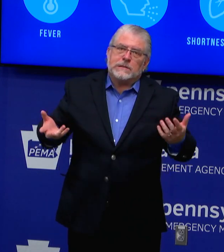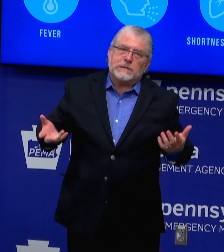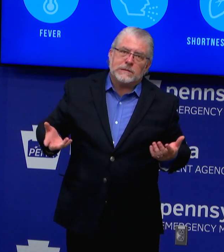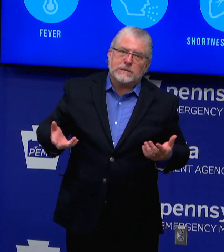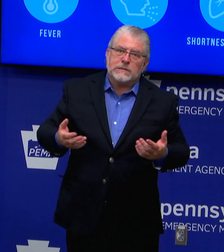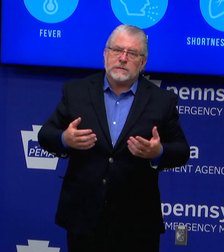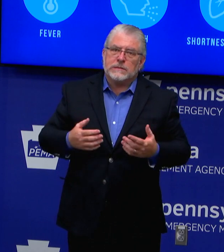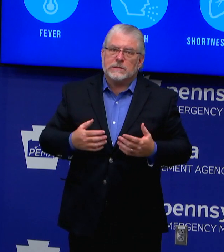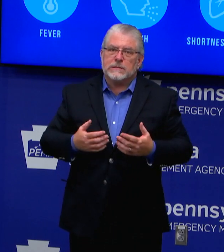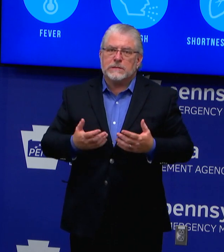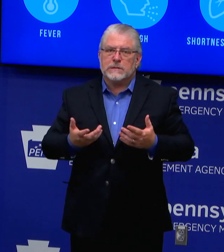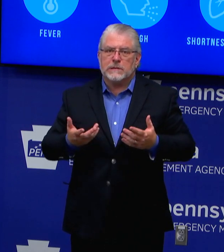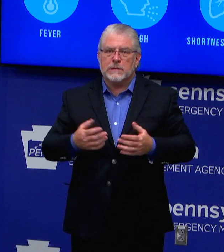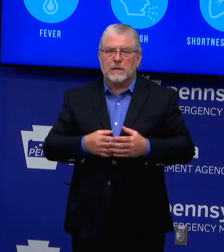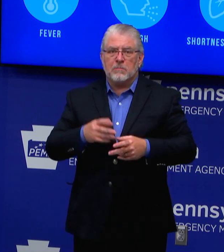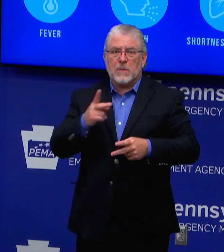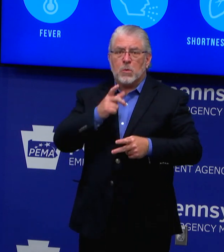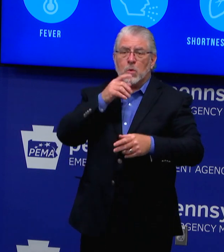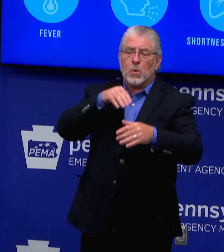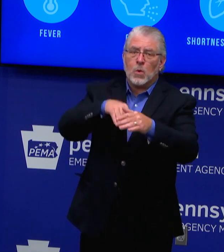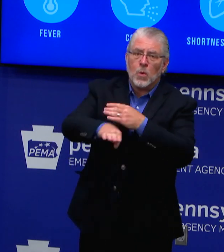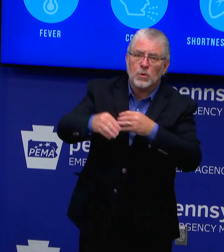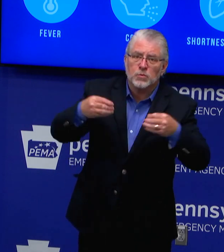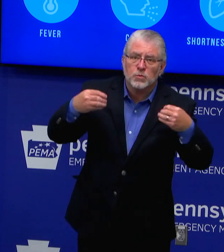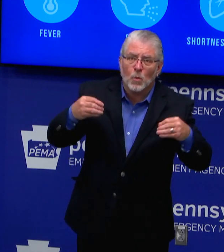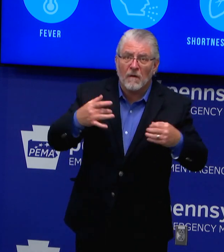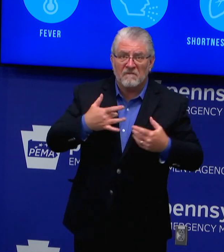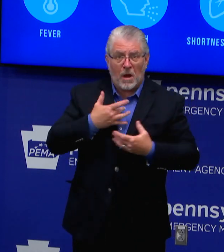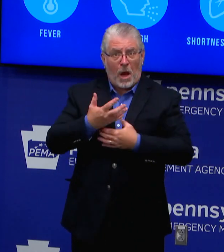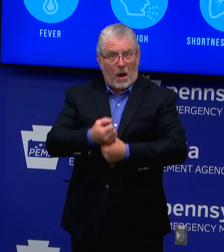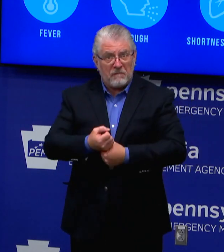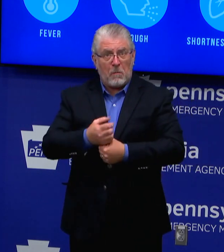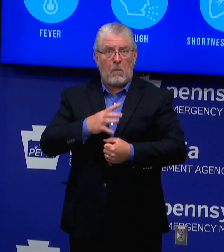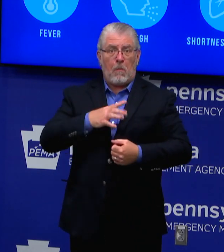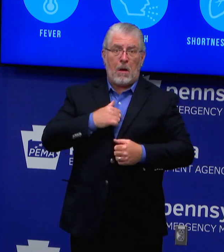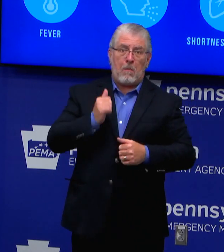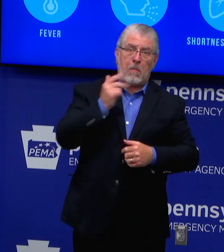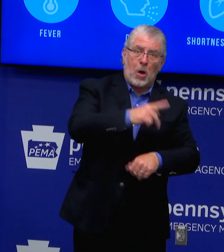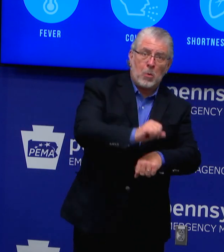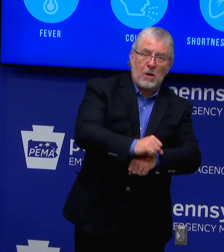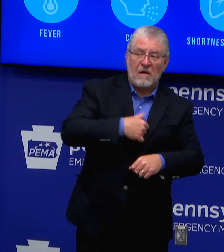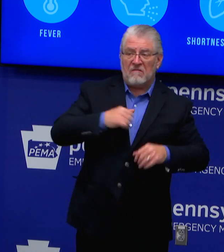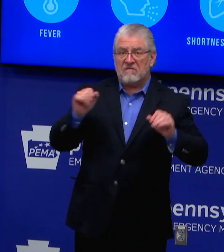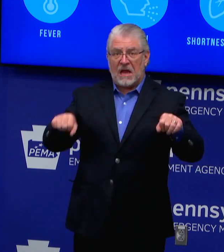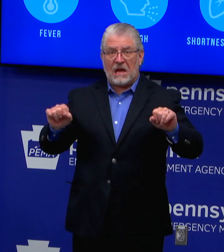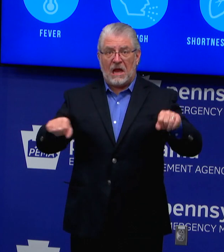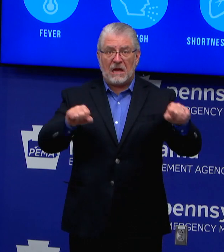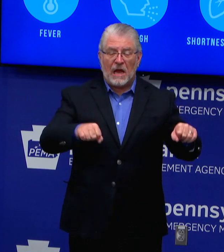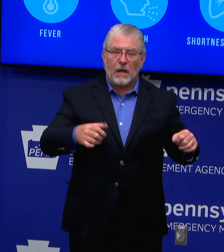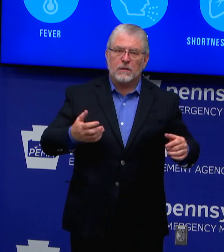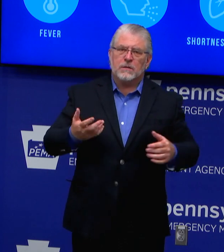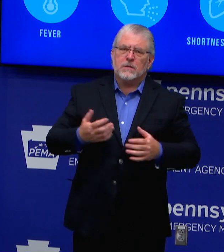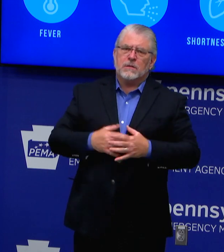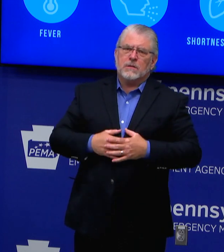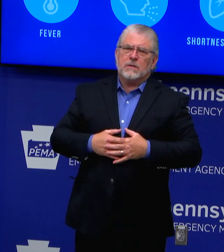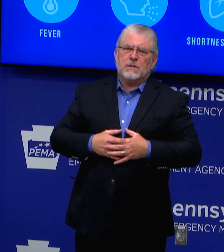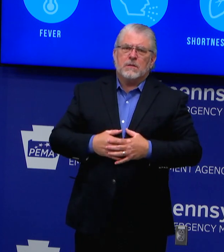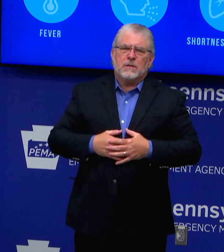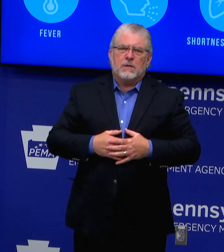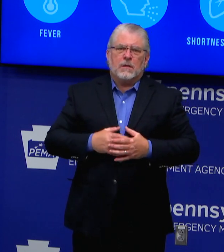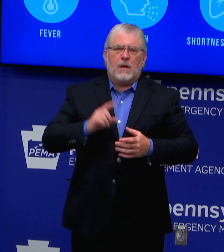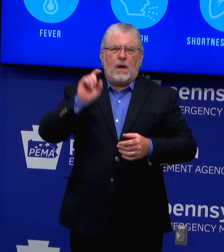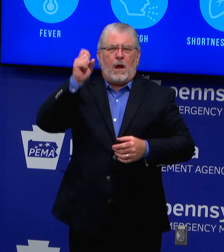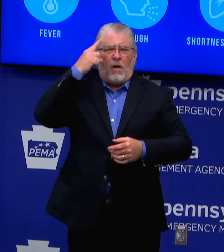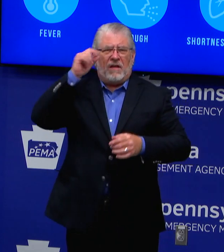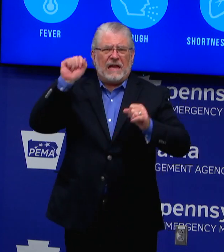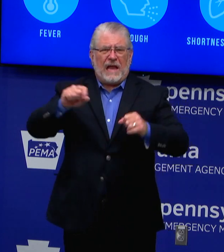when they go to a place, a store, or back to work or to school. So we can do anything we want in terms of snapping our finger